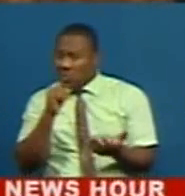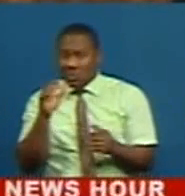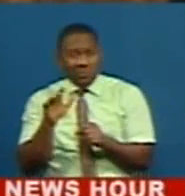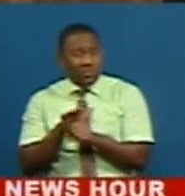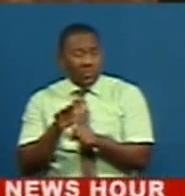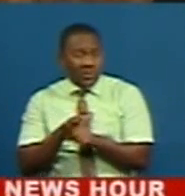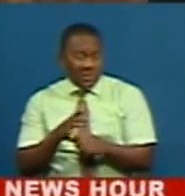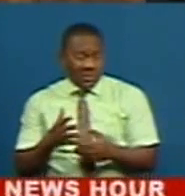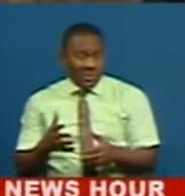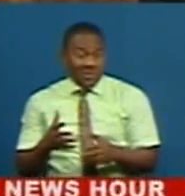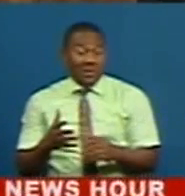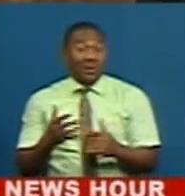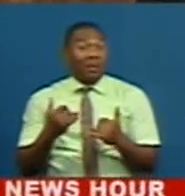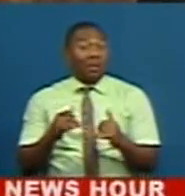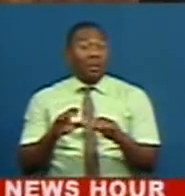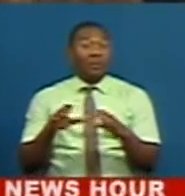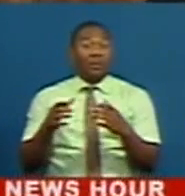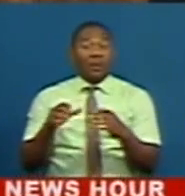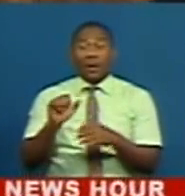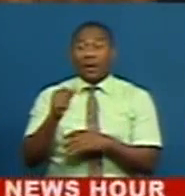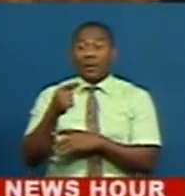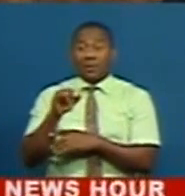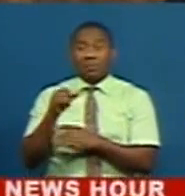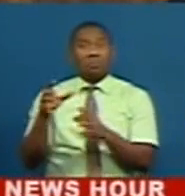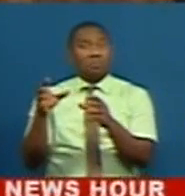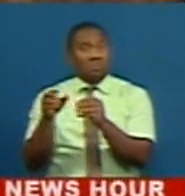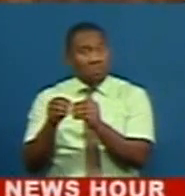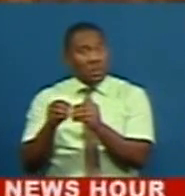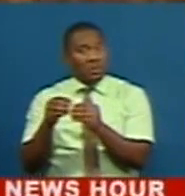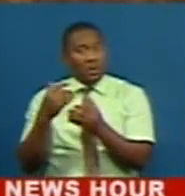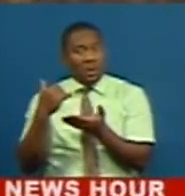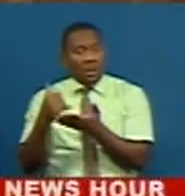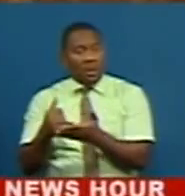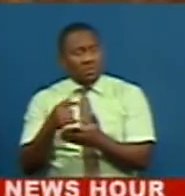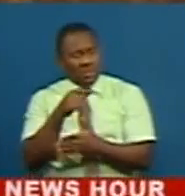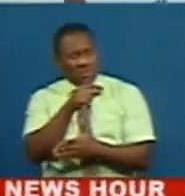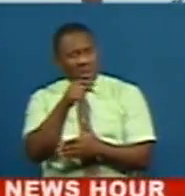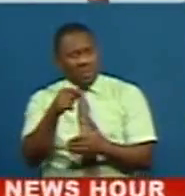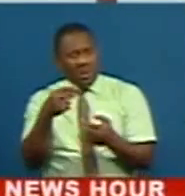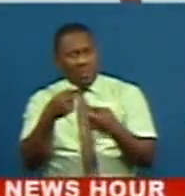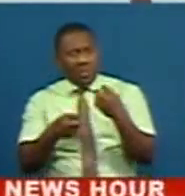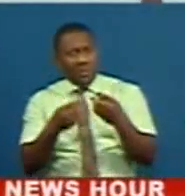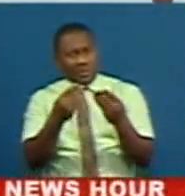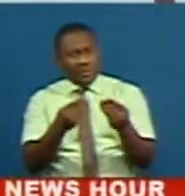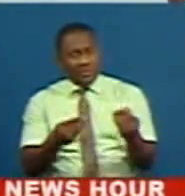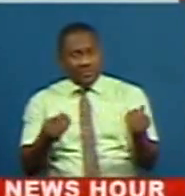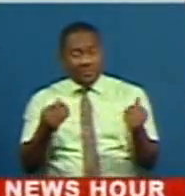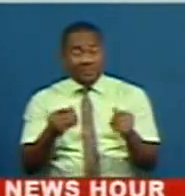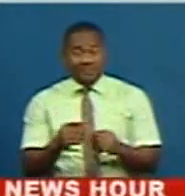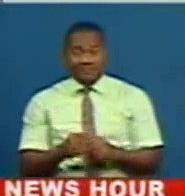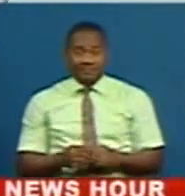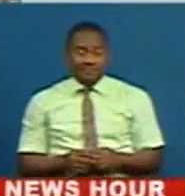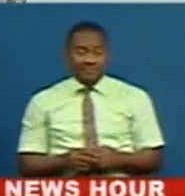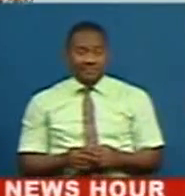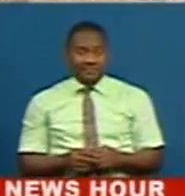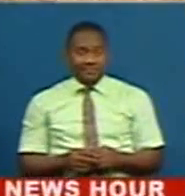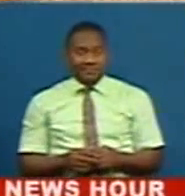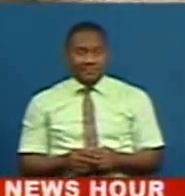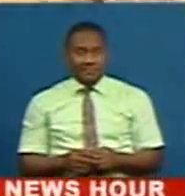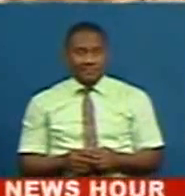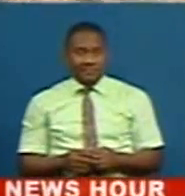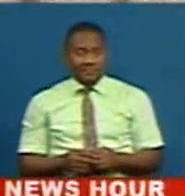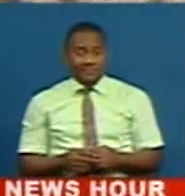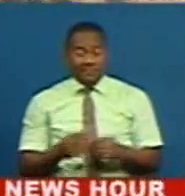joint committee with the AGI to help check these malpractices. The Ghana Industrial Summit and